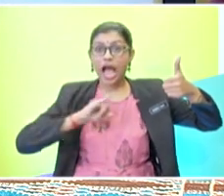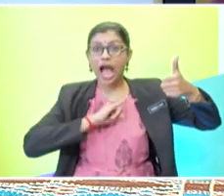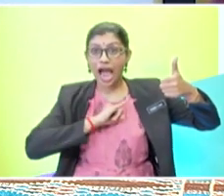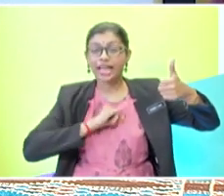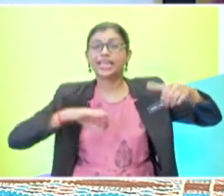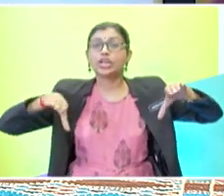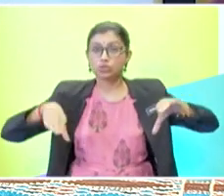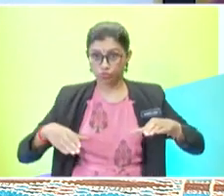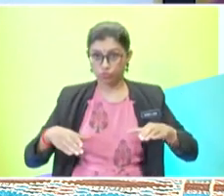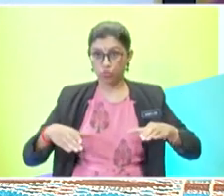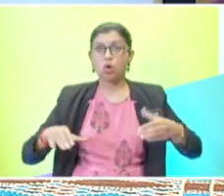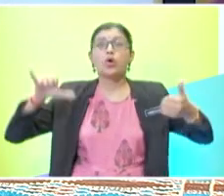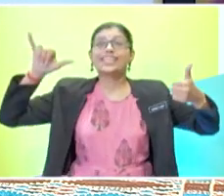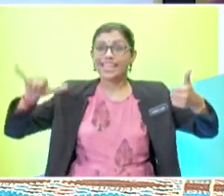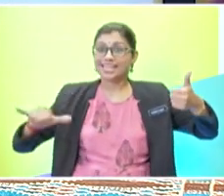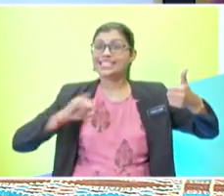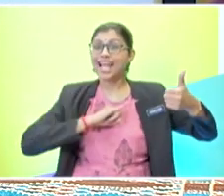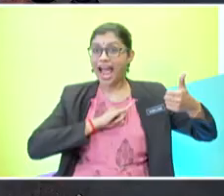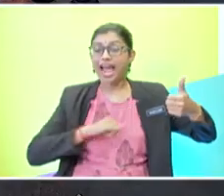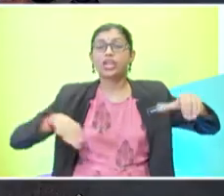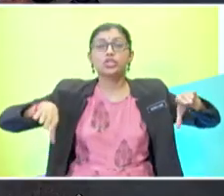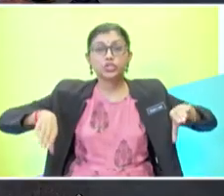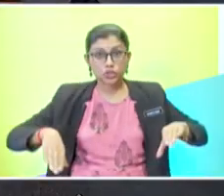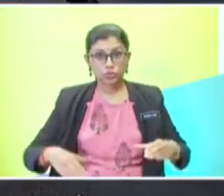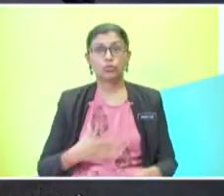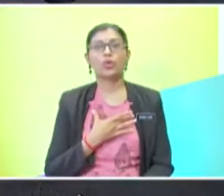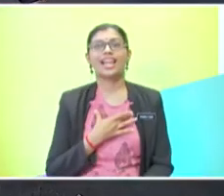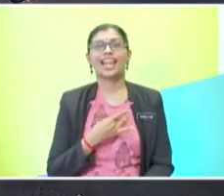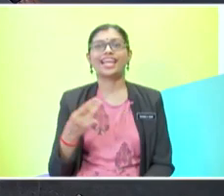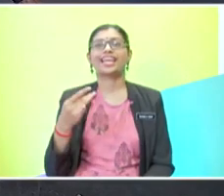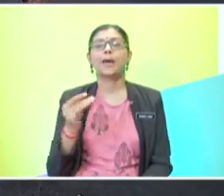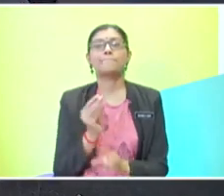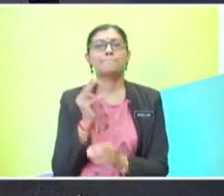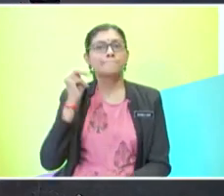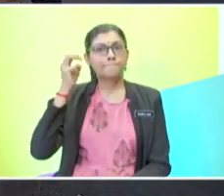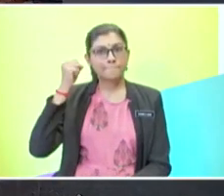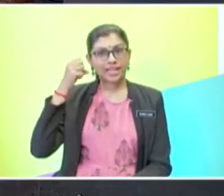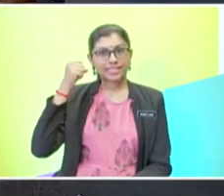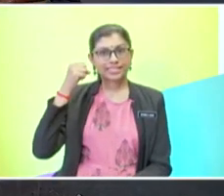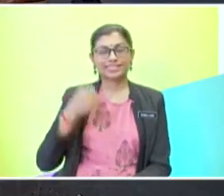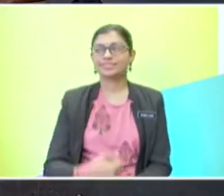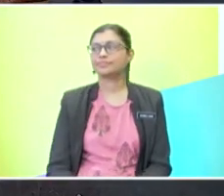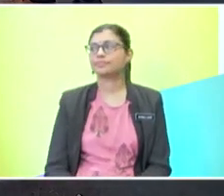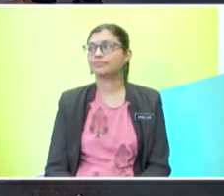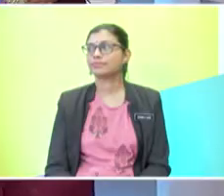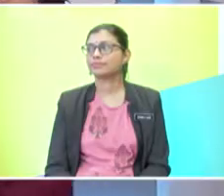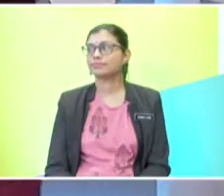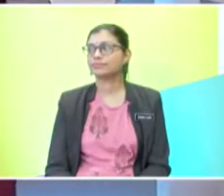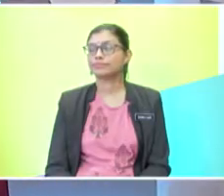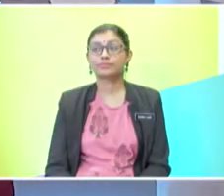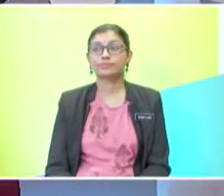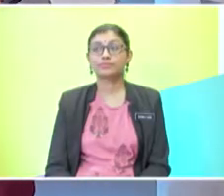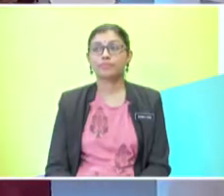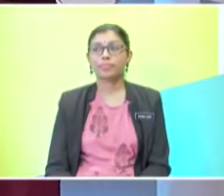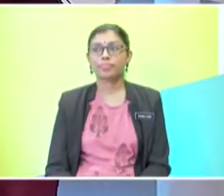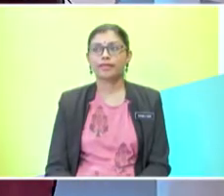say, yes, I do like milk. Good, well done, excellent. So I'm going to take this one as the response to you after this. Okay,